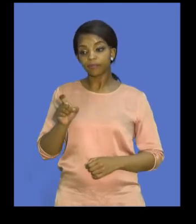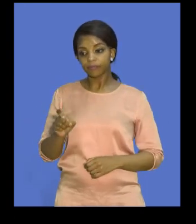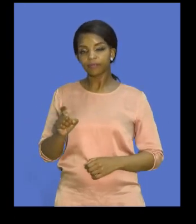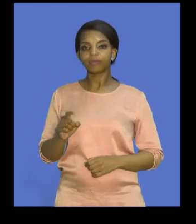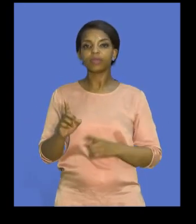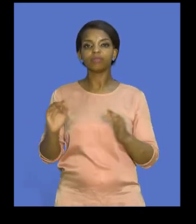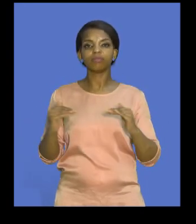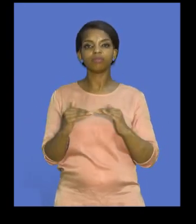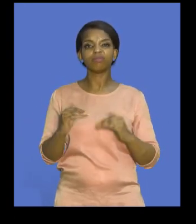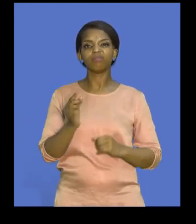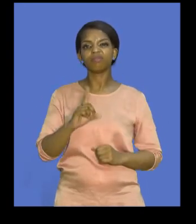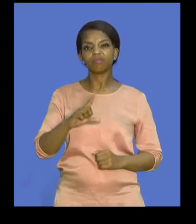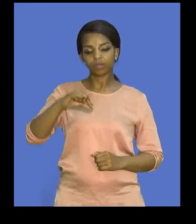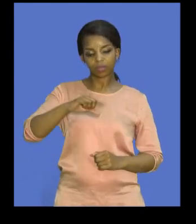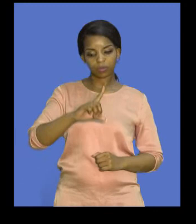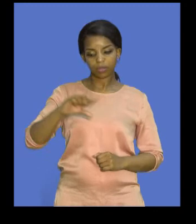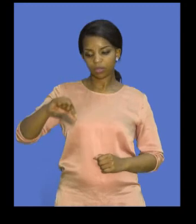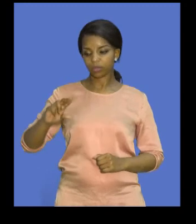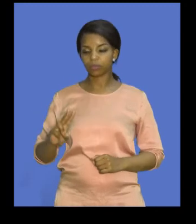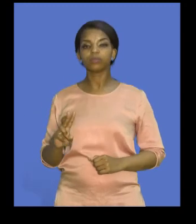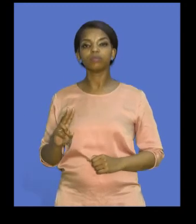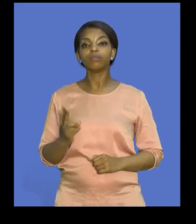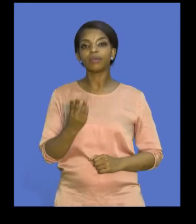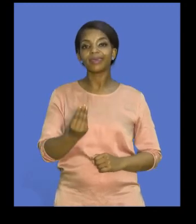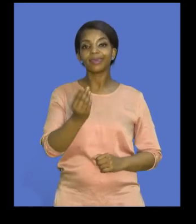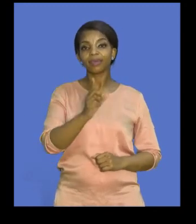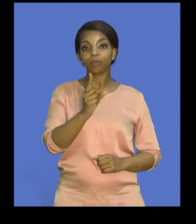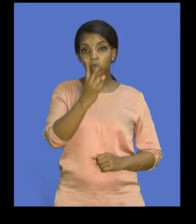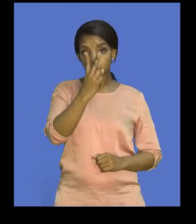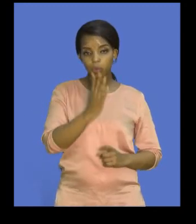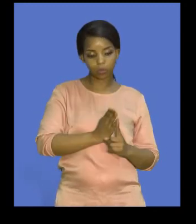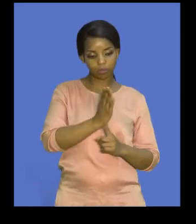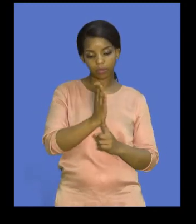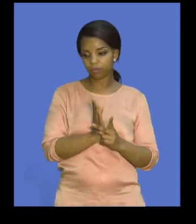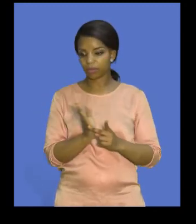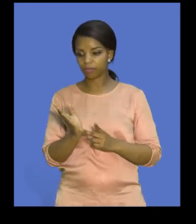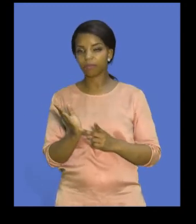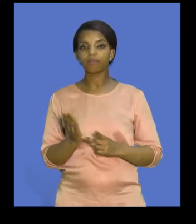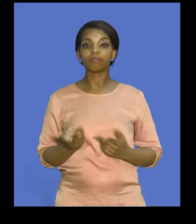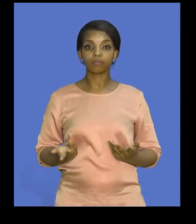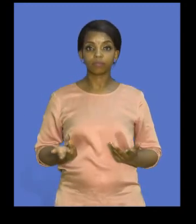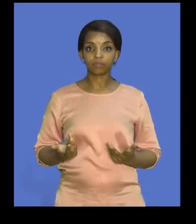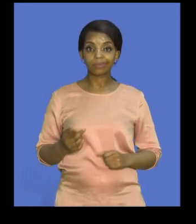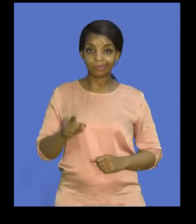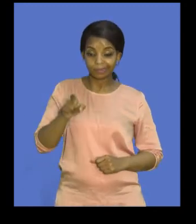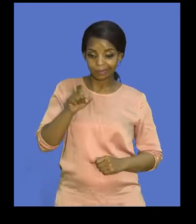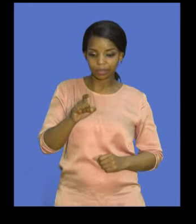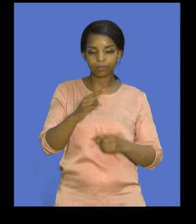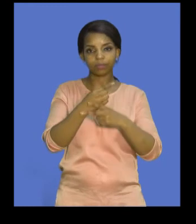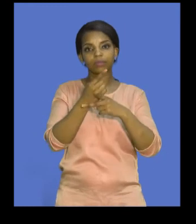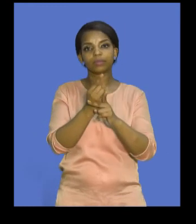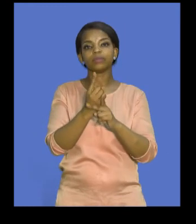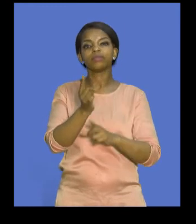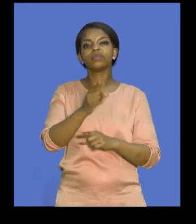over r squared. So there are two aspects to the definition of Coulombs law, that of directly proportional as well